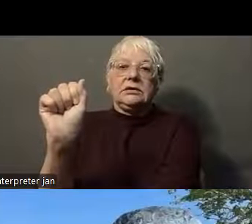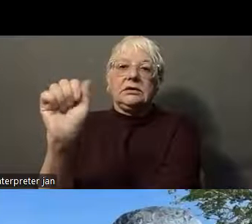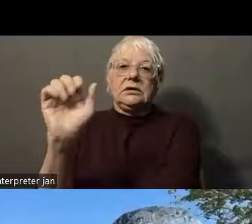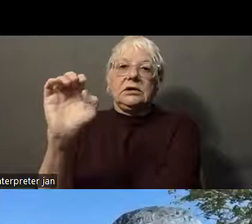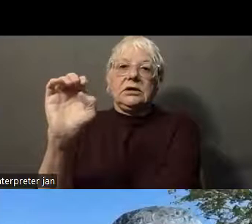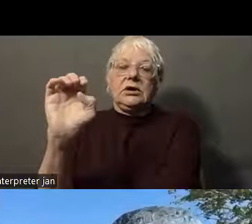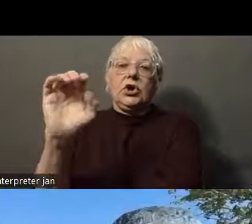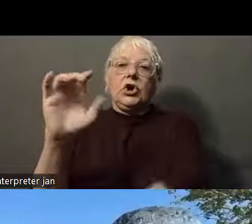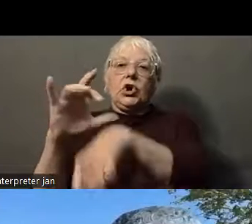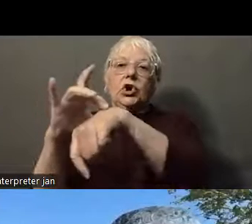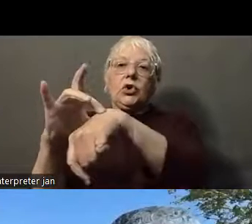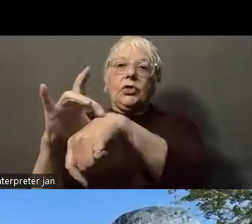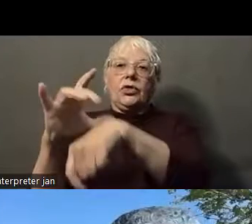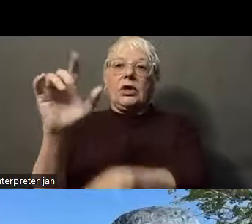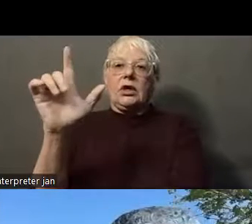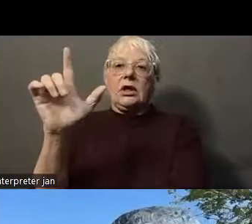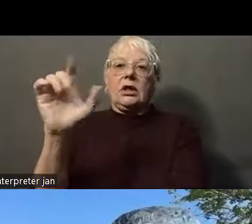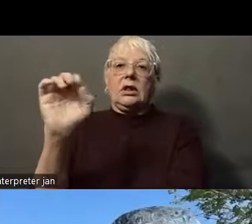earthlodgecenter.org,